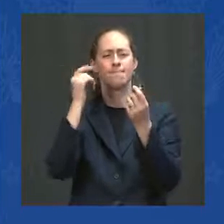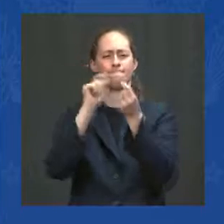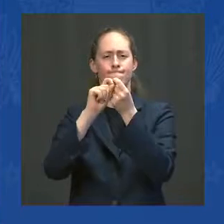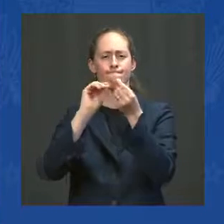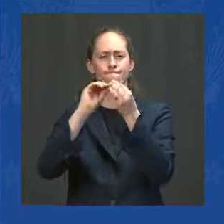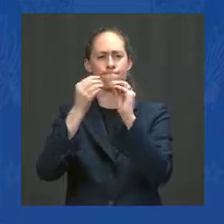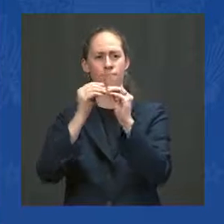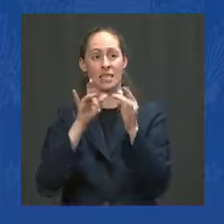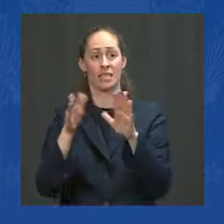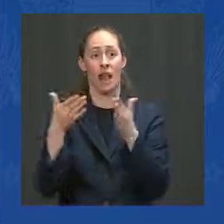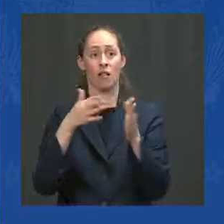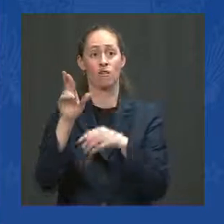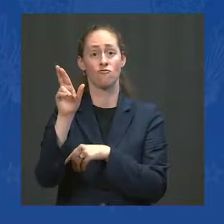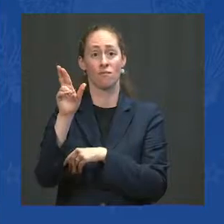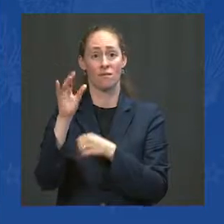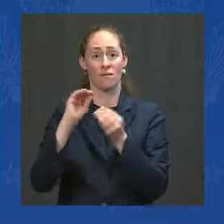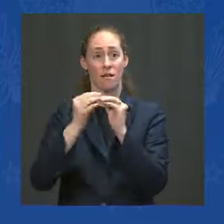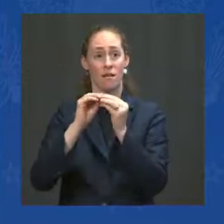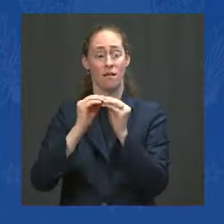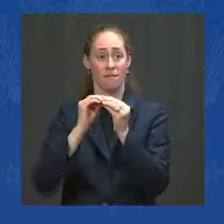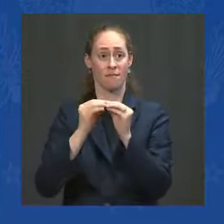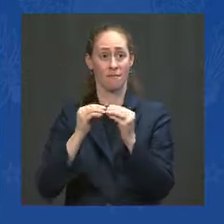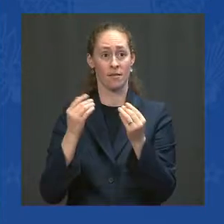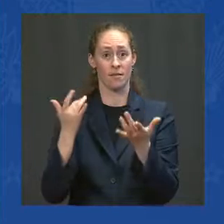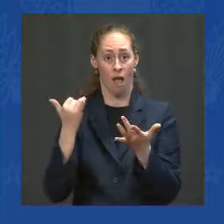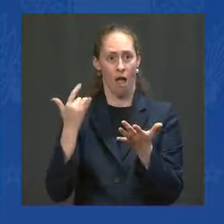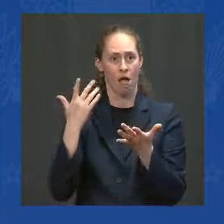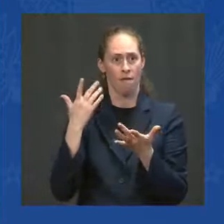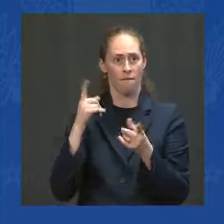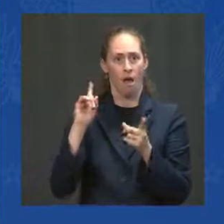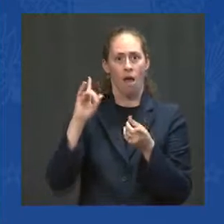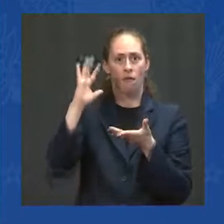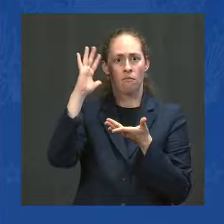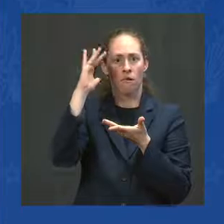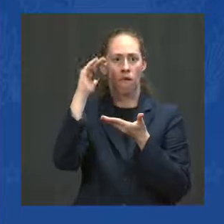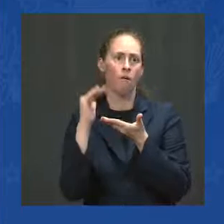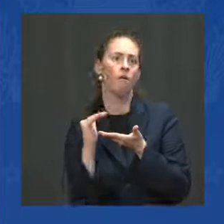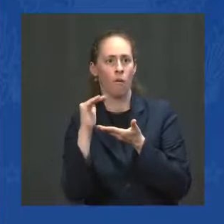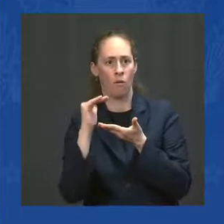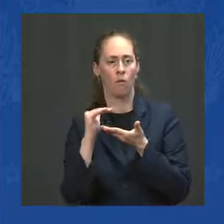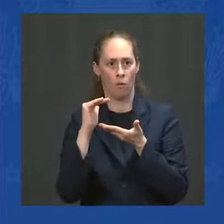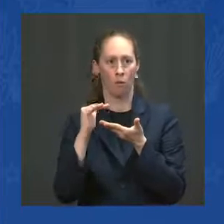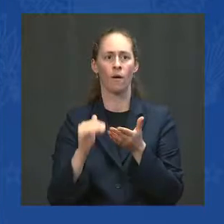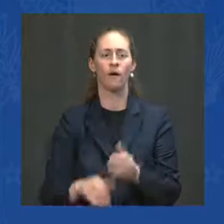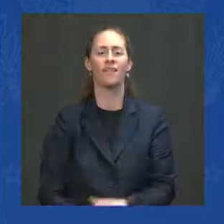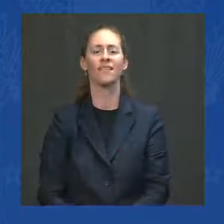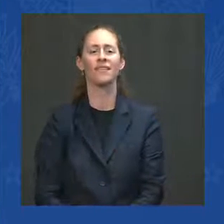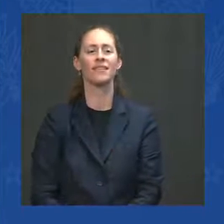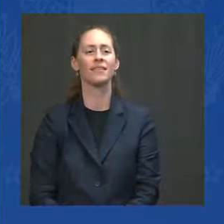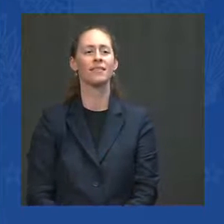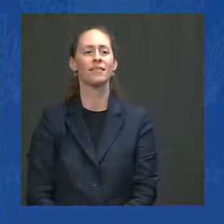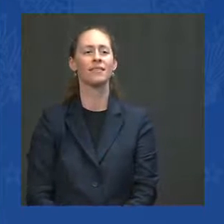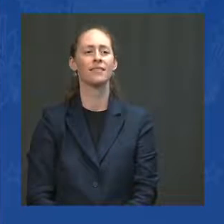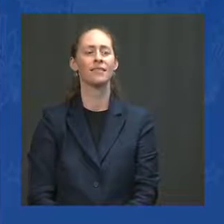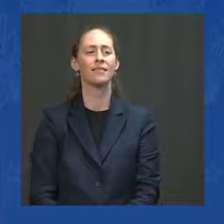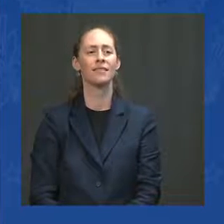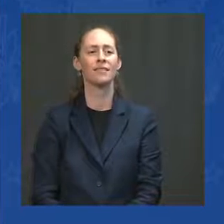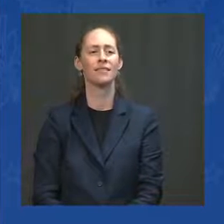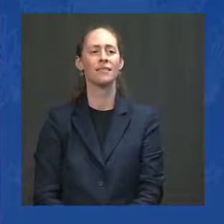lower than when I inherited this job, when I inherited